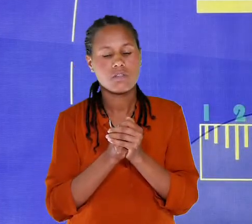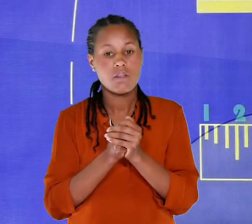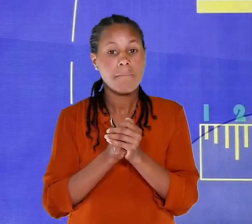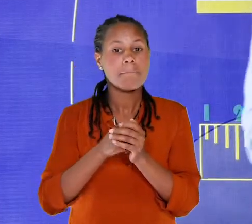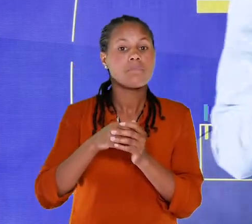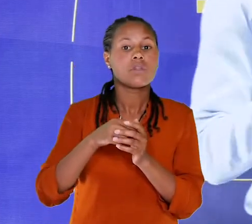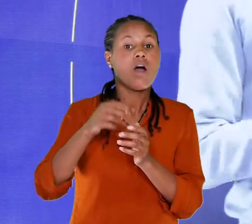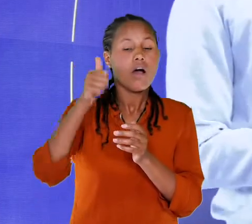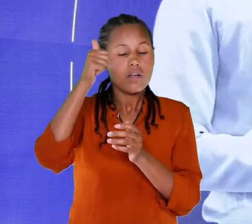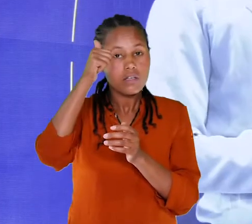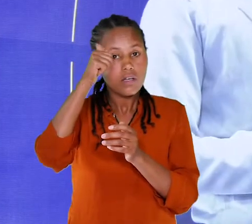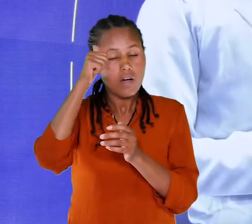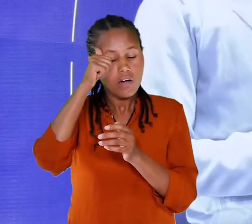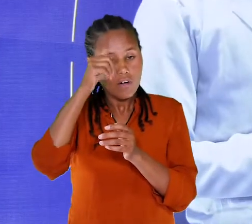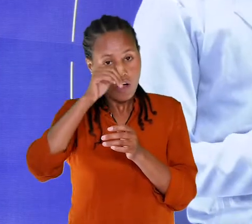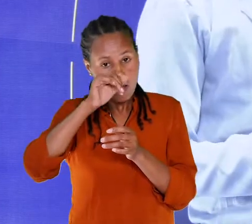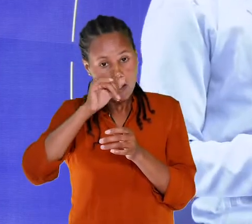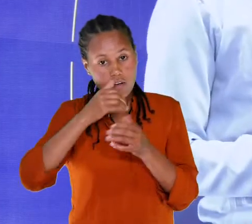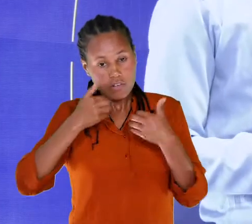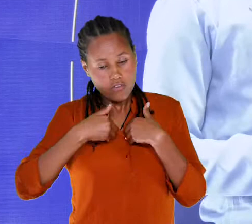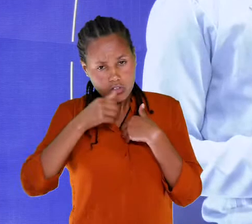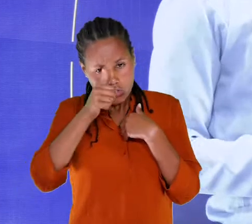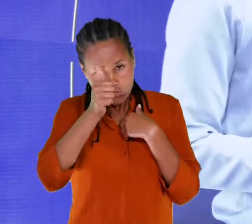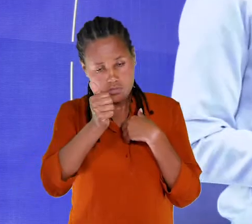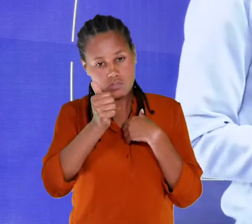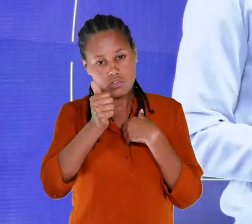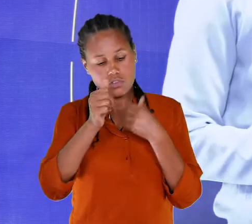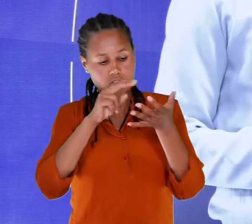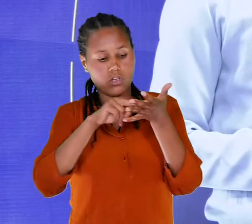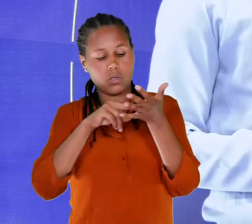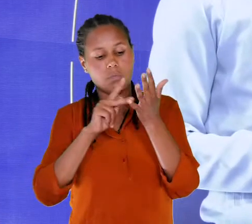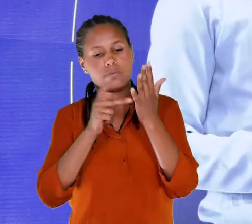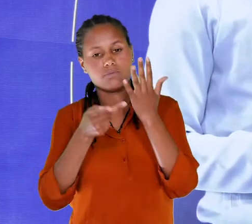Araga has his own study plan. Here example, on Monday,